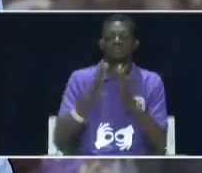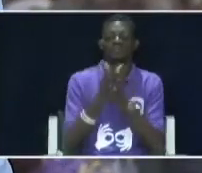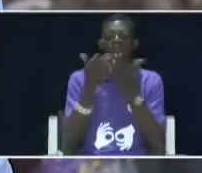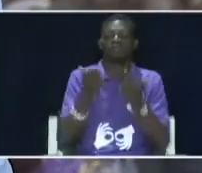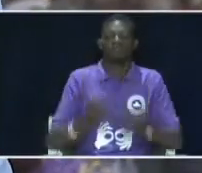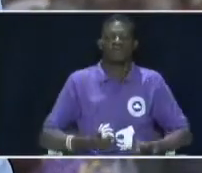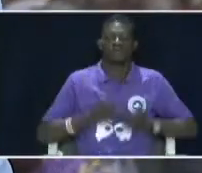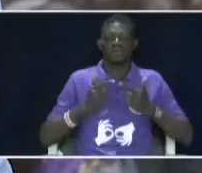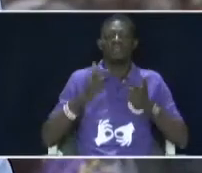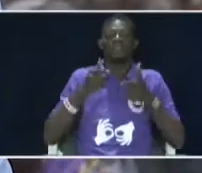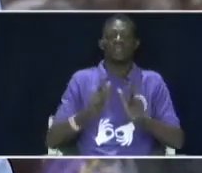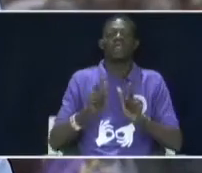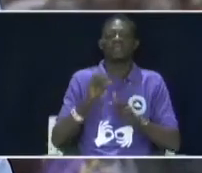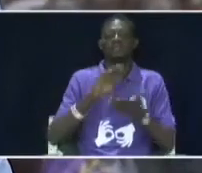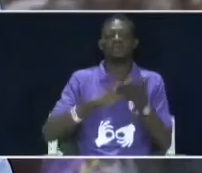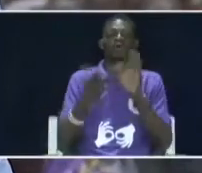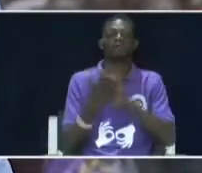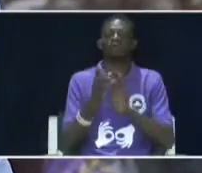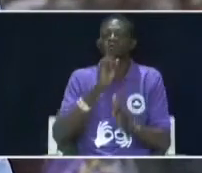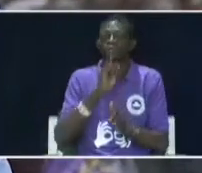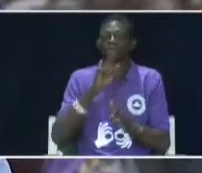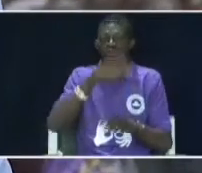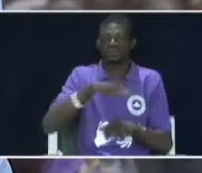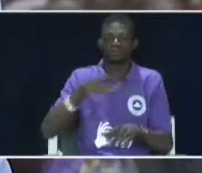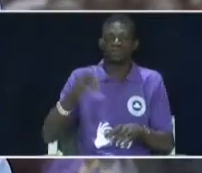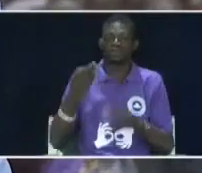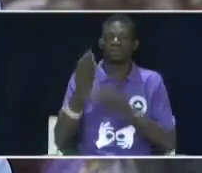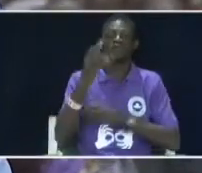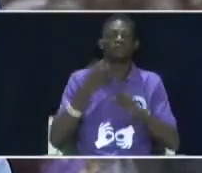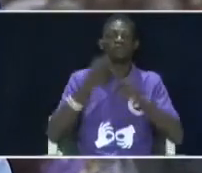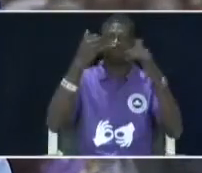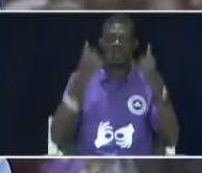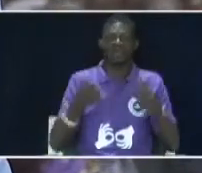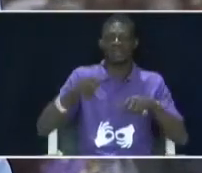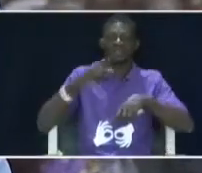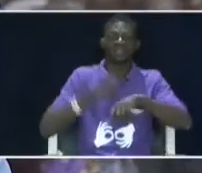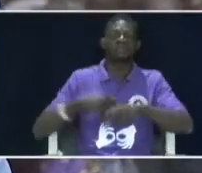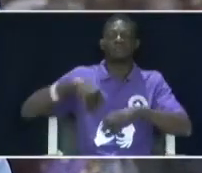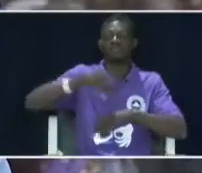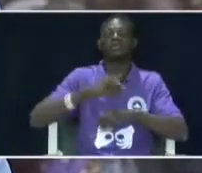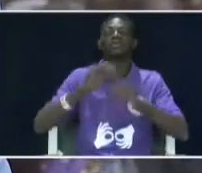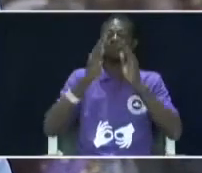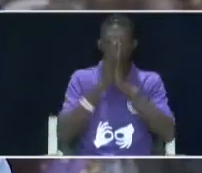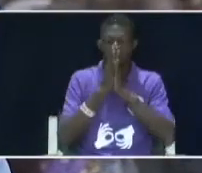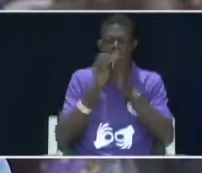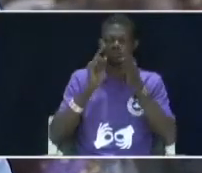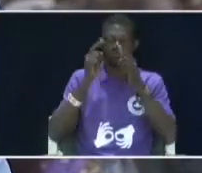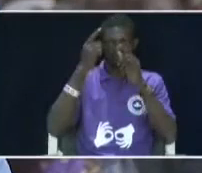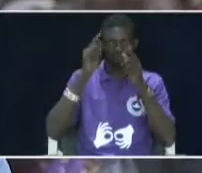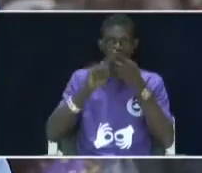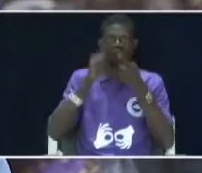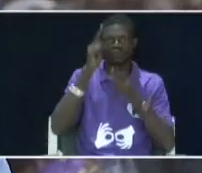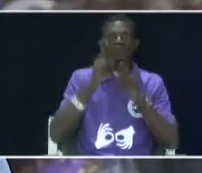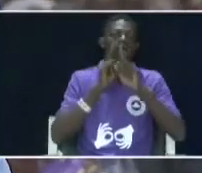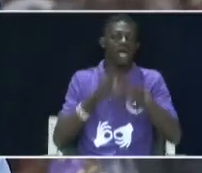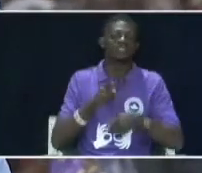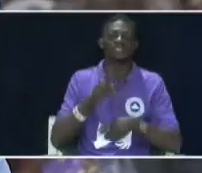become true children of God. And from now, anytime they cry unto you, please answer them by